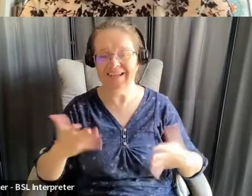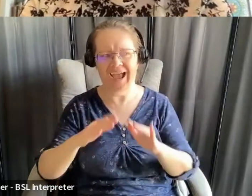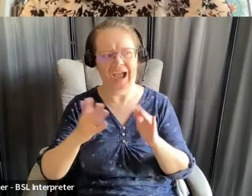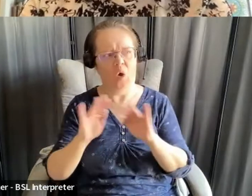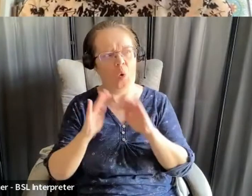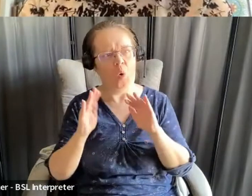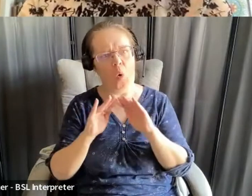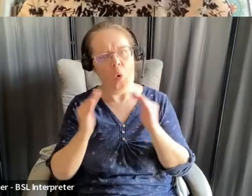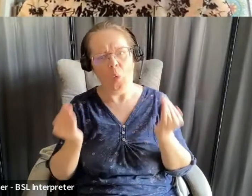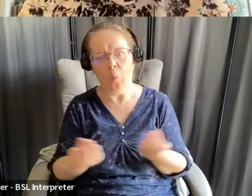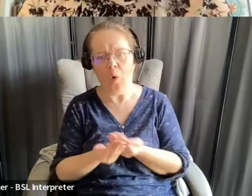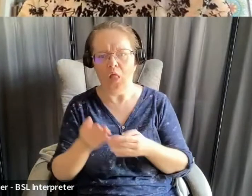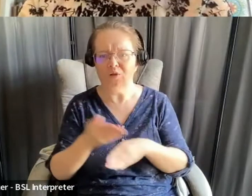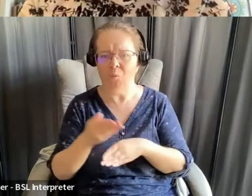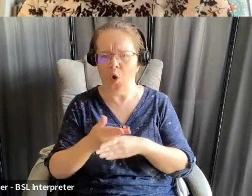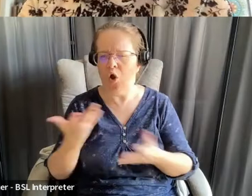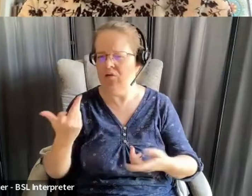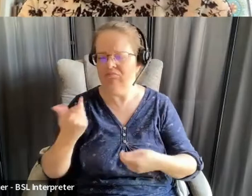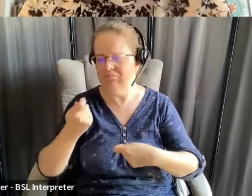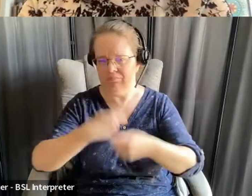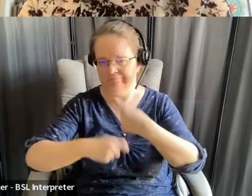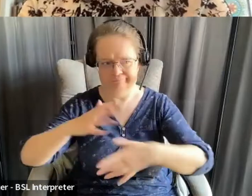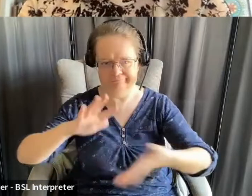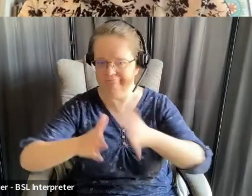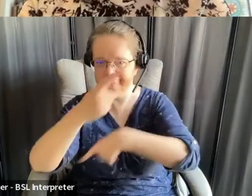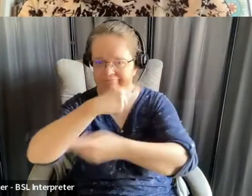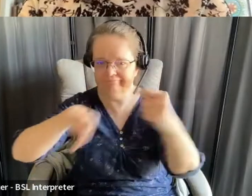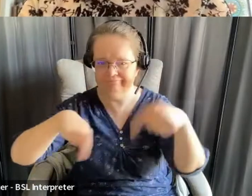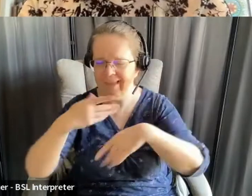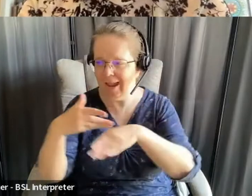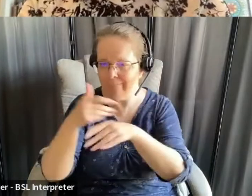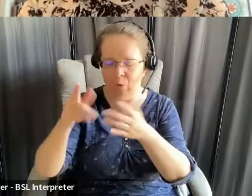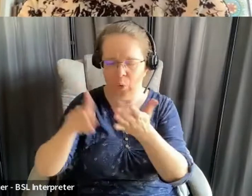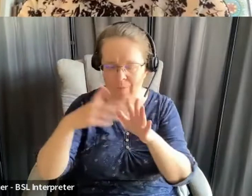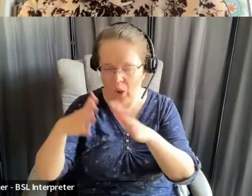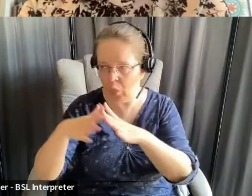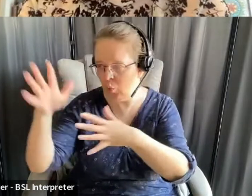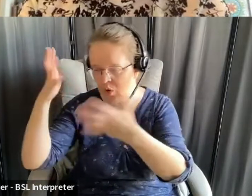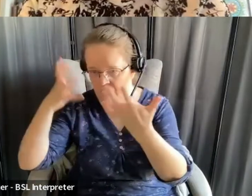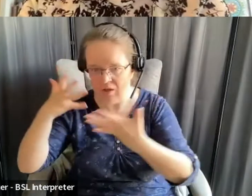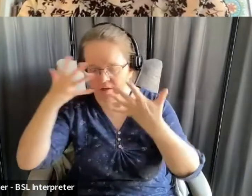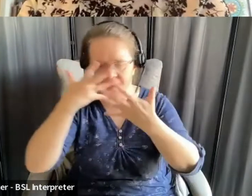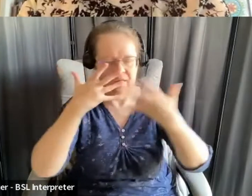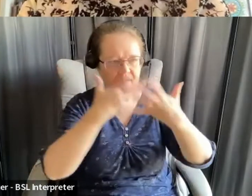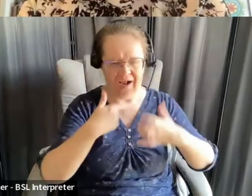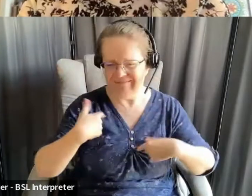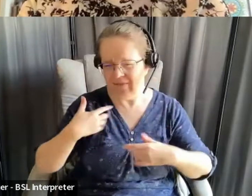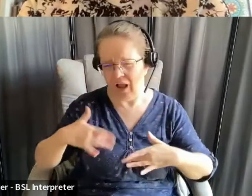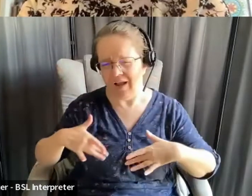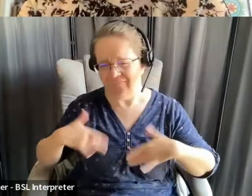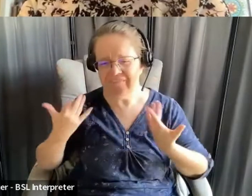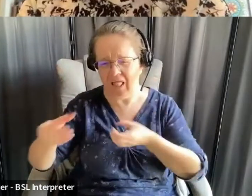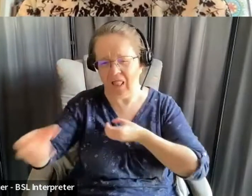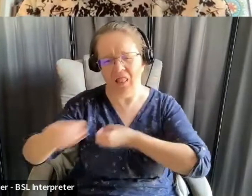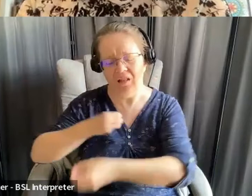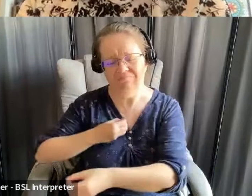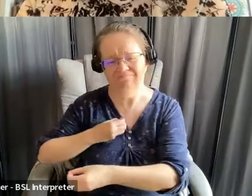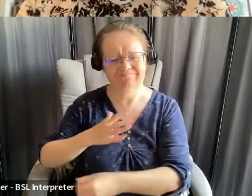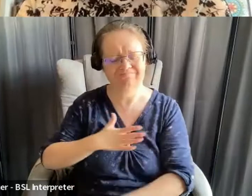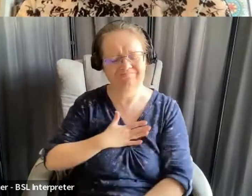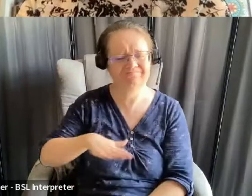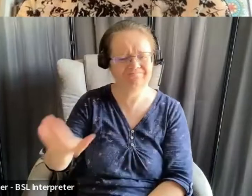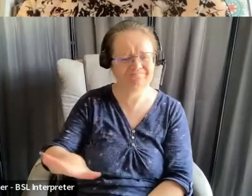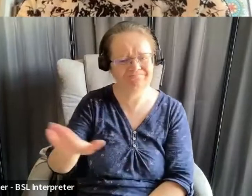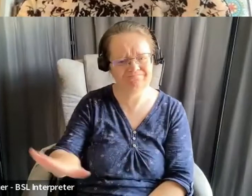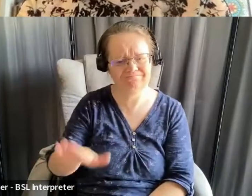more precarious due to new employment laws. You know, so I really feel and empathize with you on that one, David. You said,